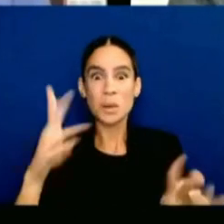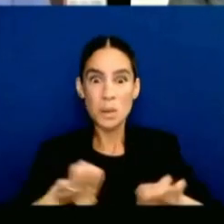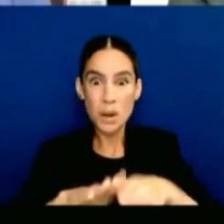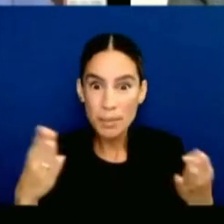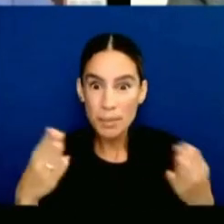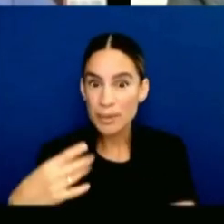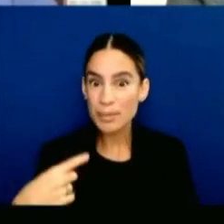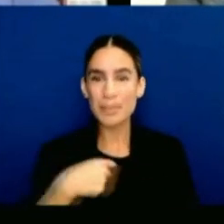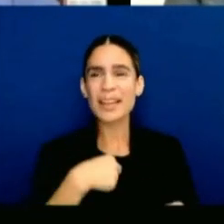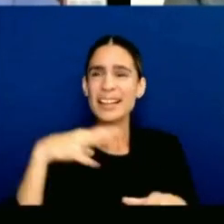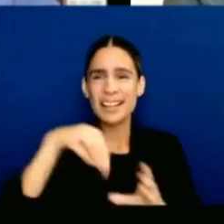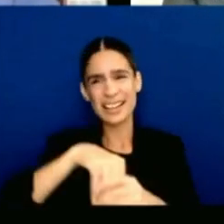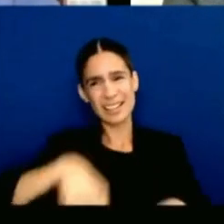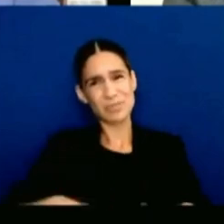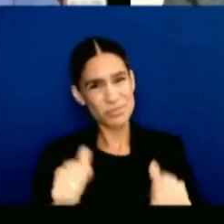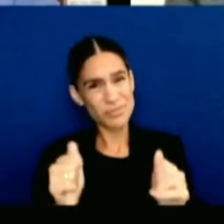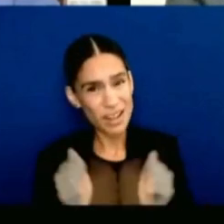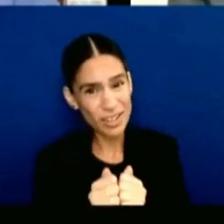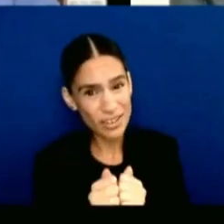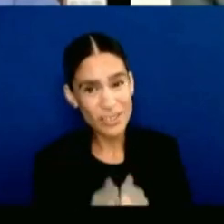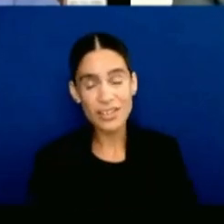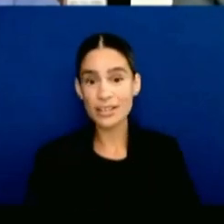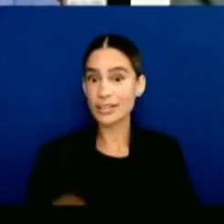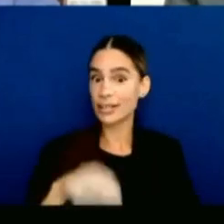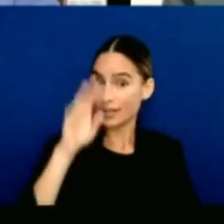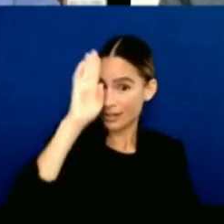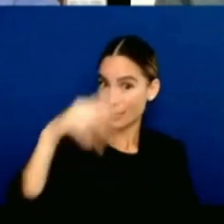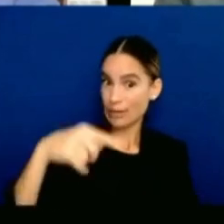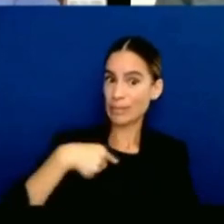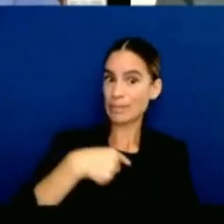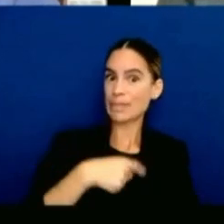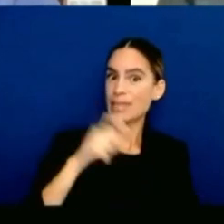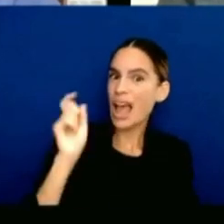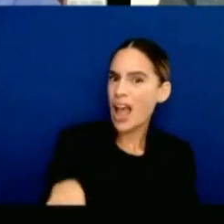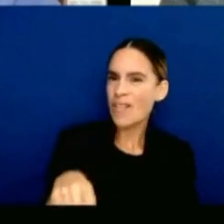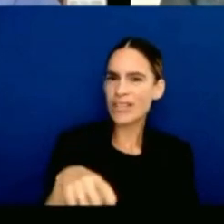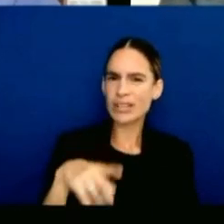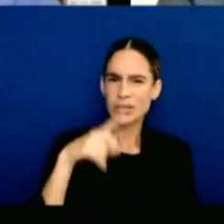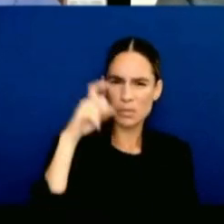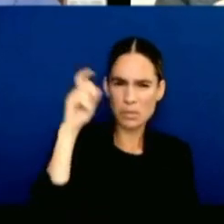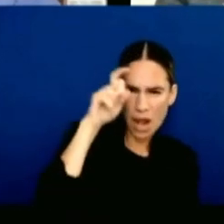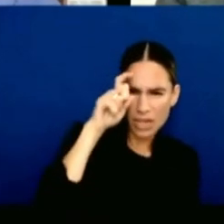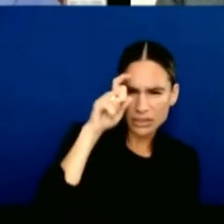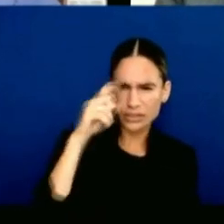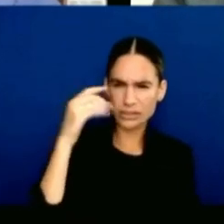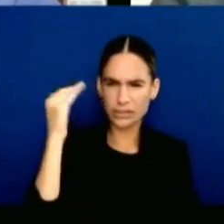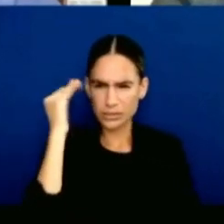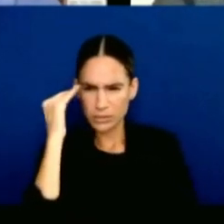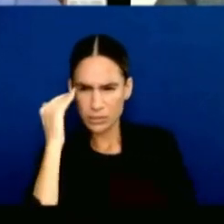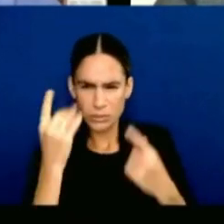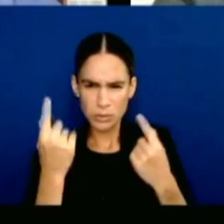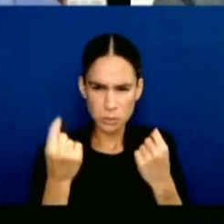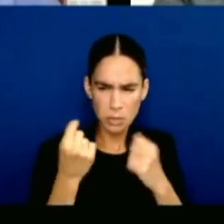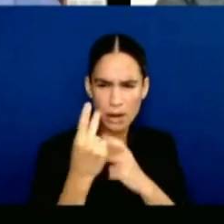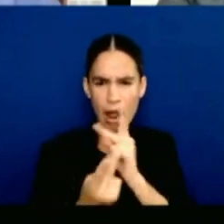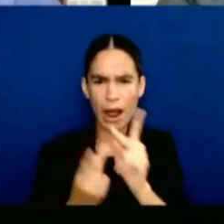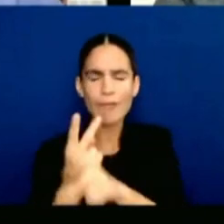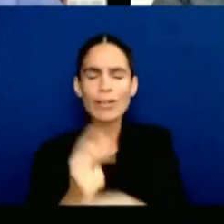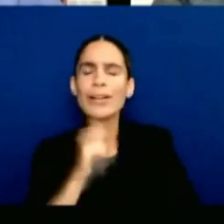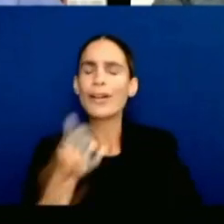done prudently and carefully, will facilitate the opening, not be an obstacle to the